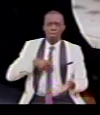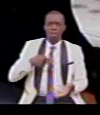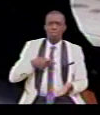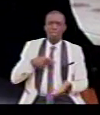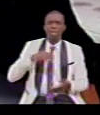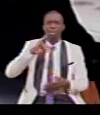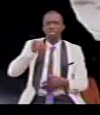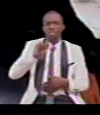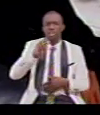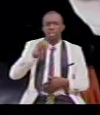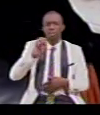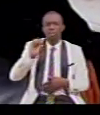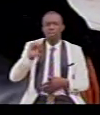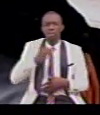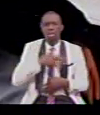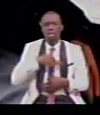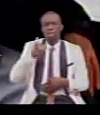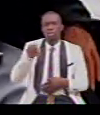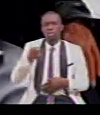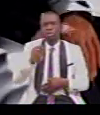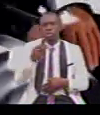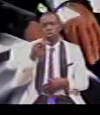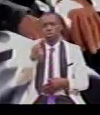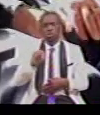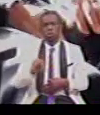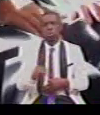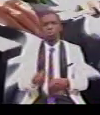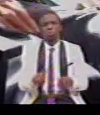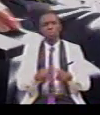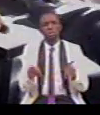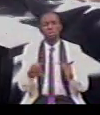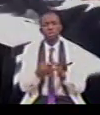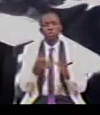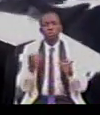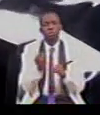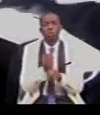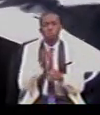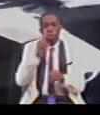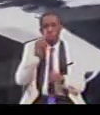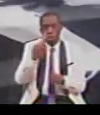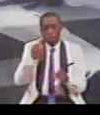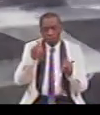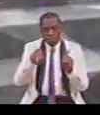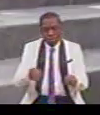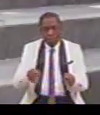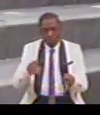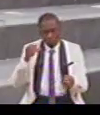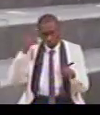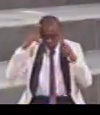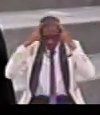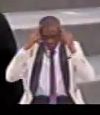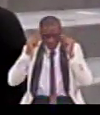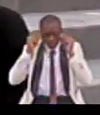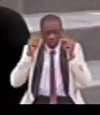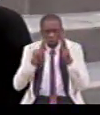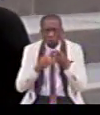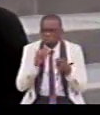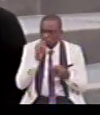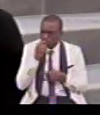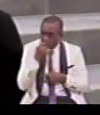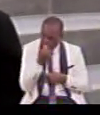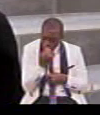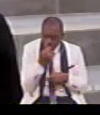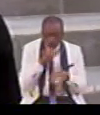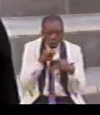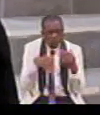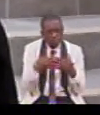they've given us the Bible. But it took one man to endure all things. He wasn't looking at what he suffered at